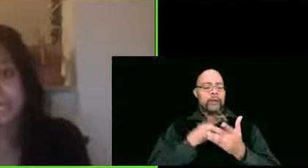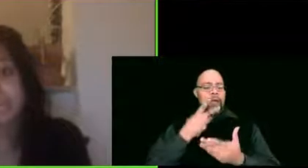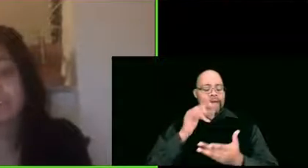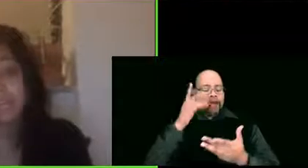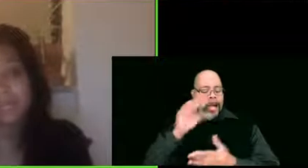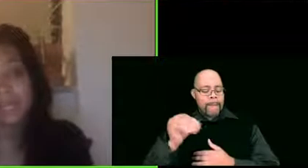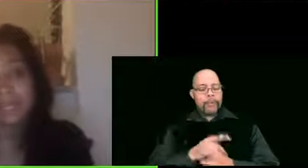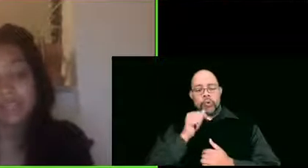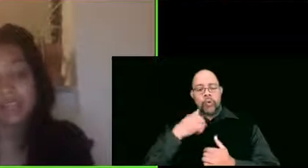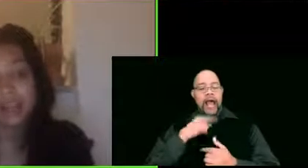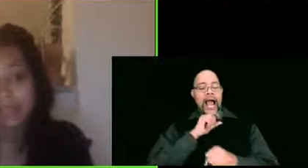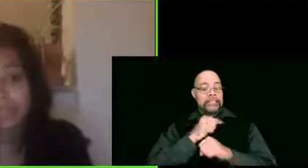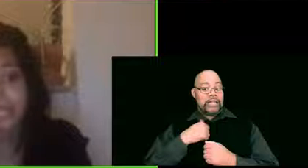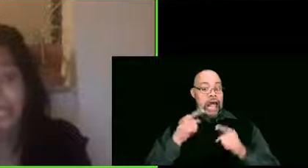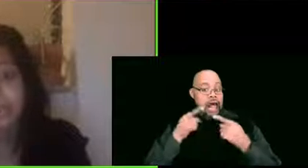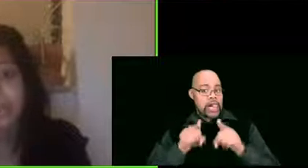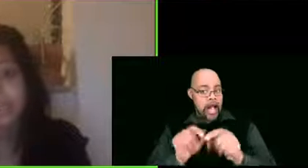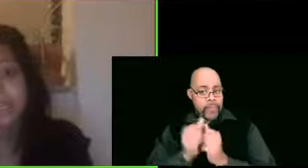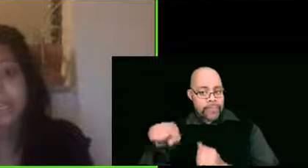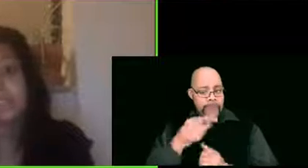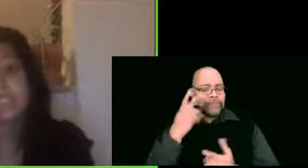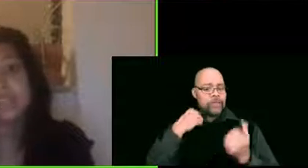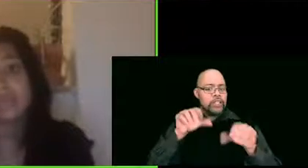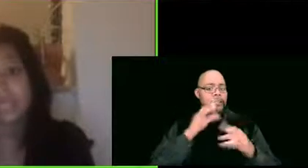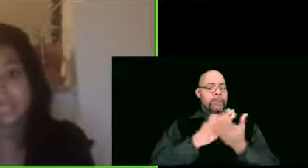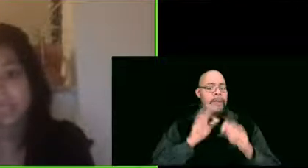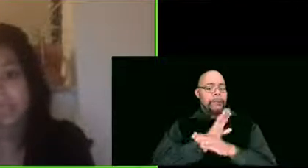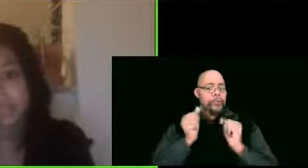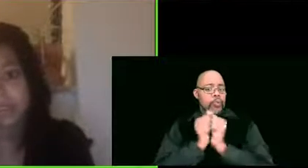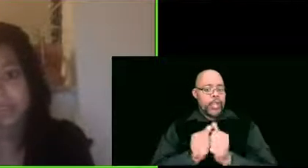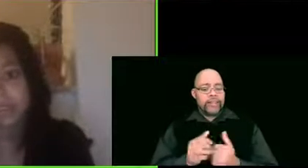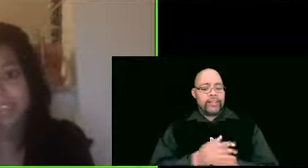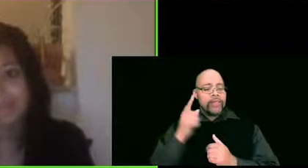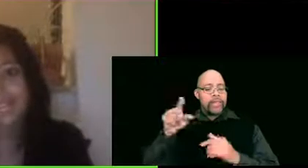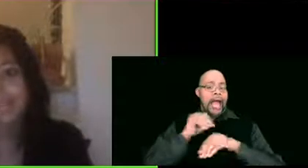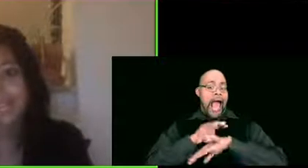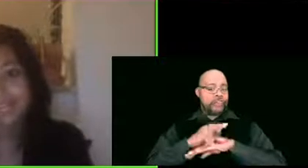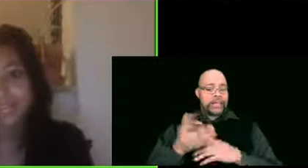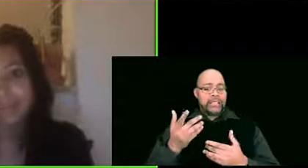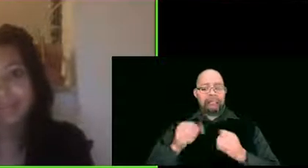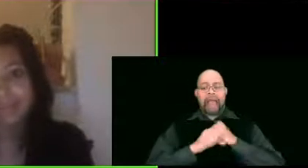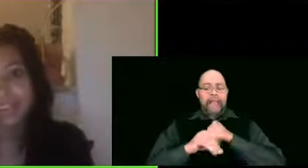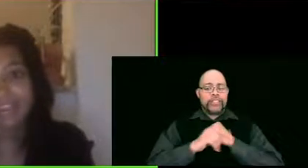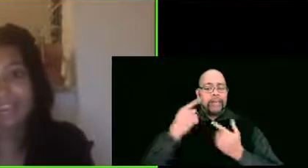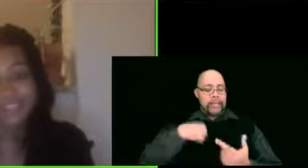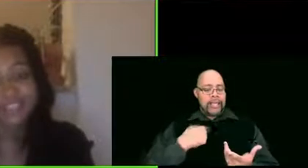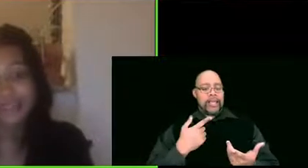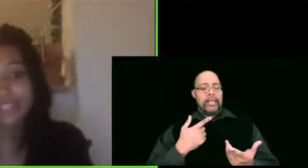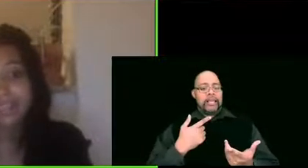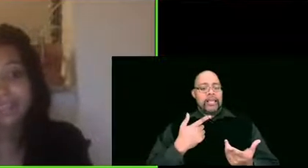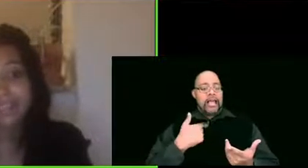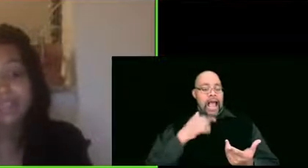So sometimes I look for companies who I ethically align with and see if we can do something together. So for them, it's advertising, but for me, I